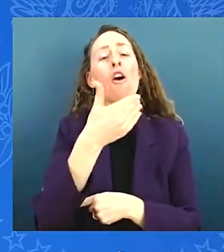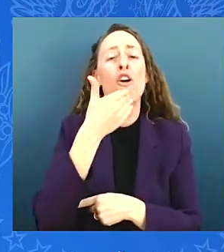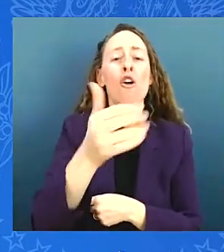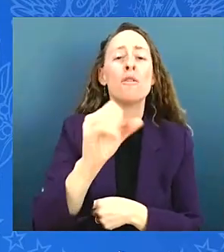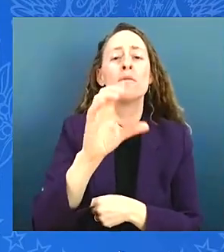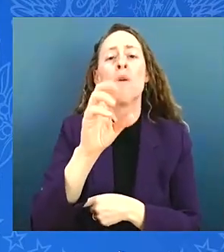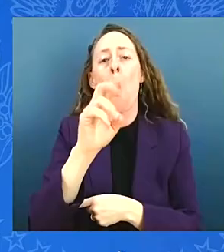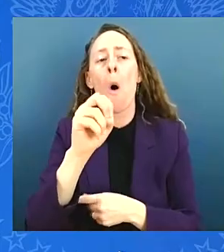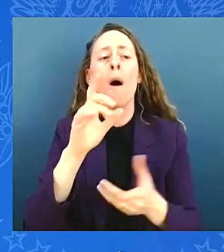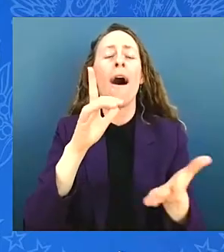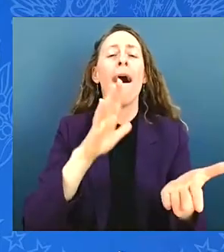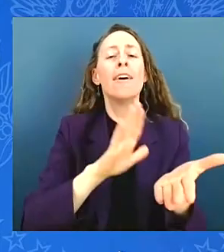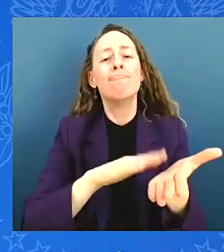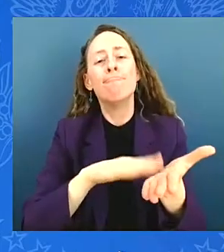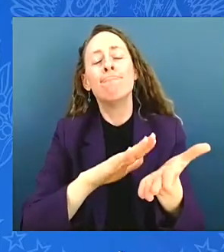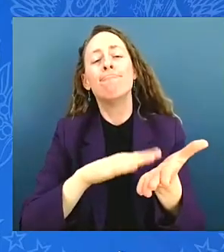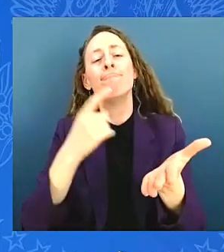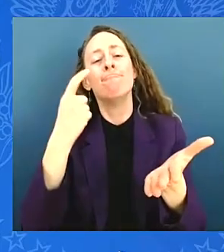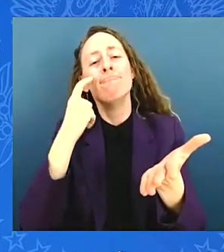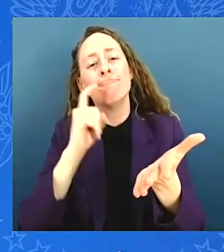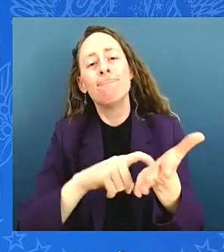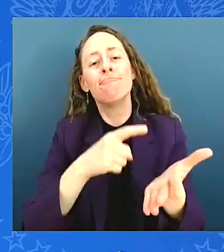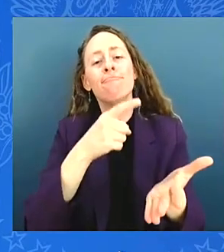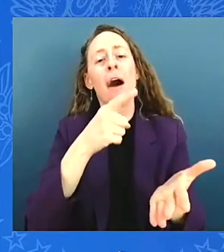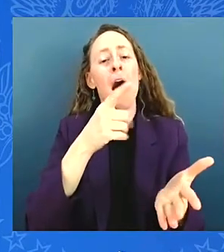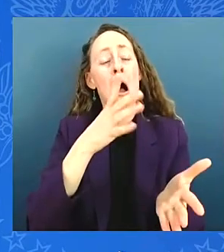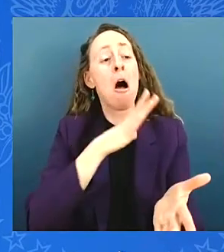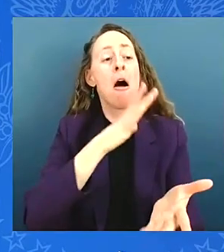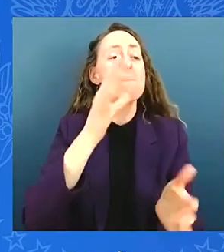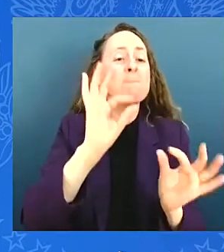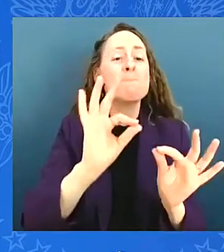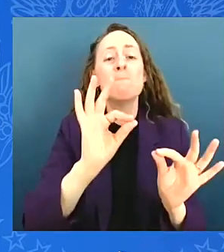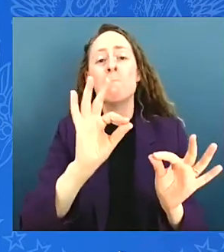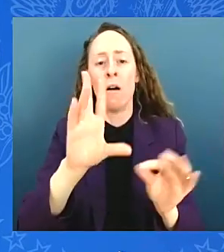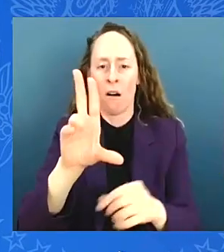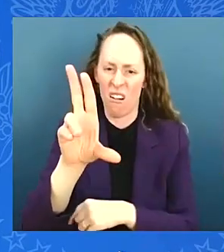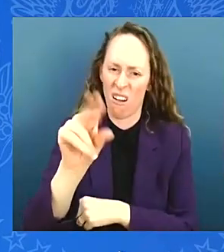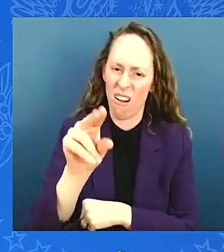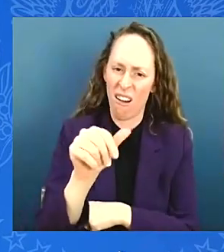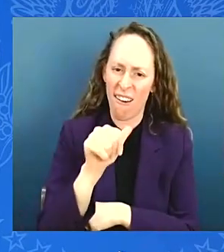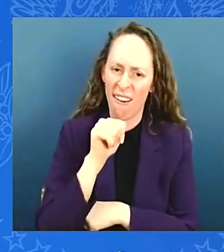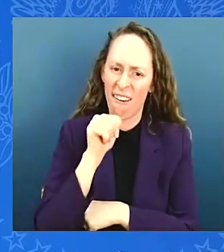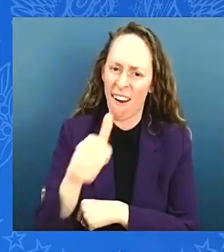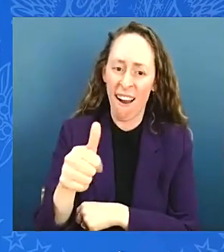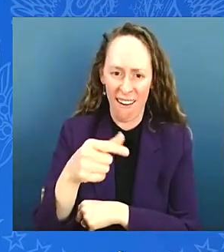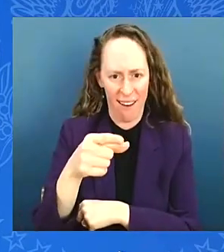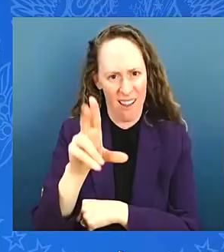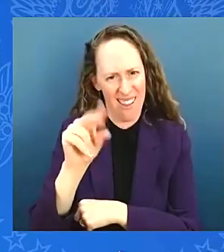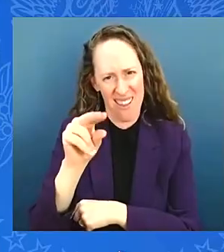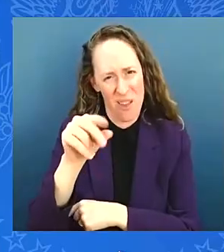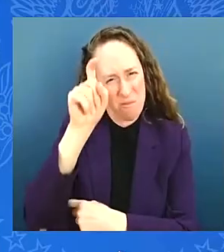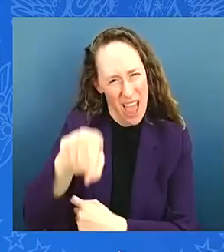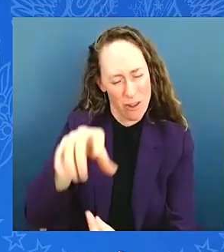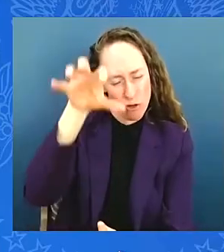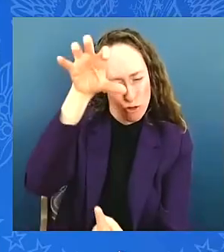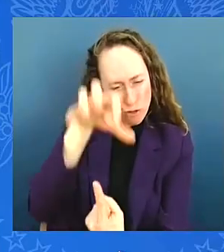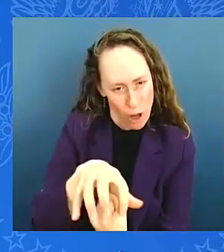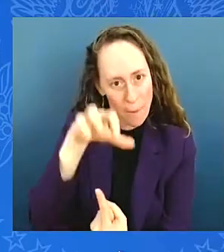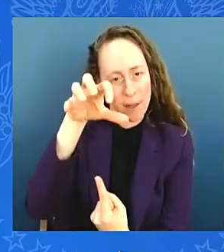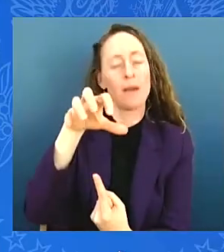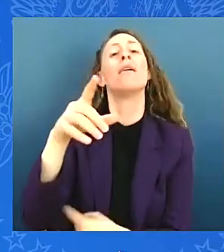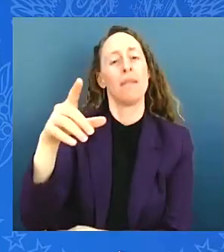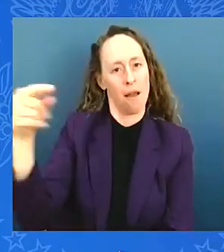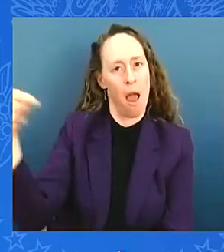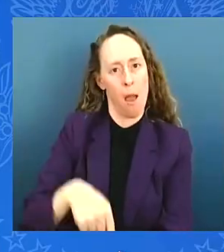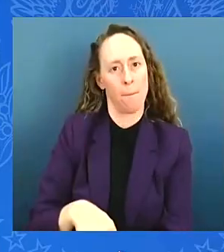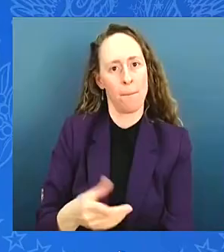I had a triple-double. I'm going, no. Triple-doubles don't get you in the White House. You got to be a champion to get in here, and we're in here. Mr.